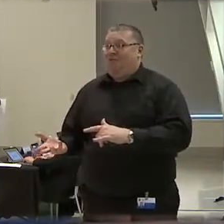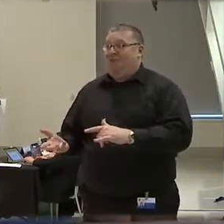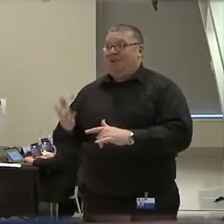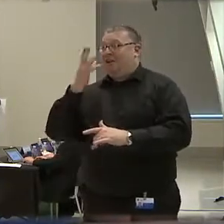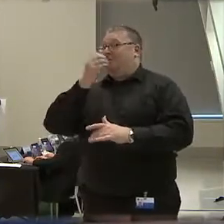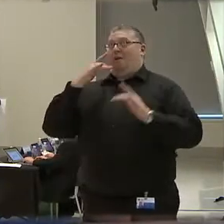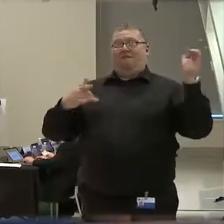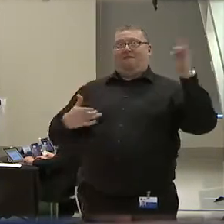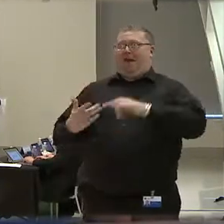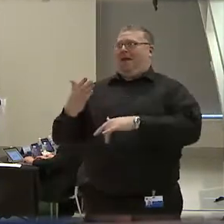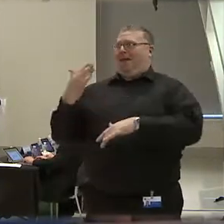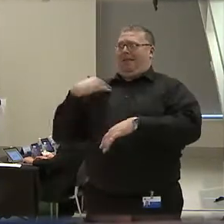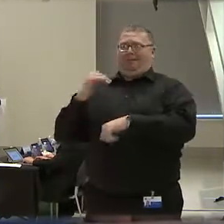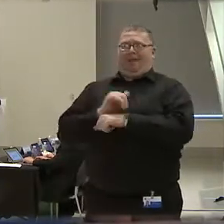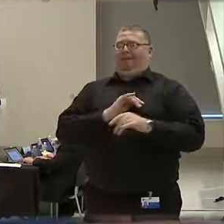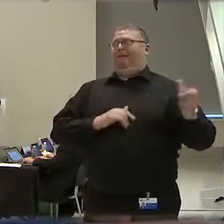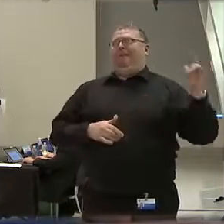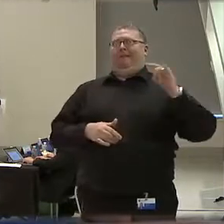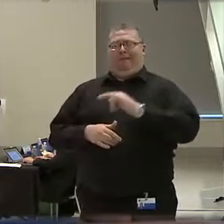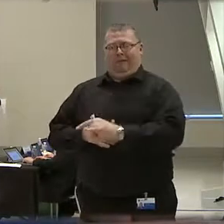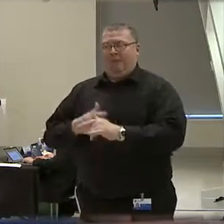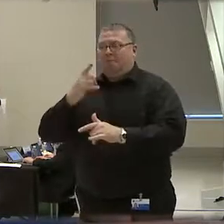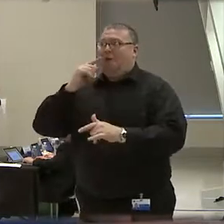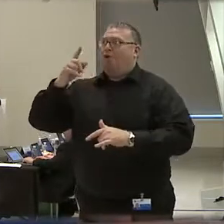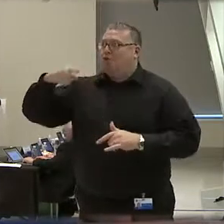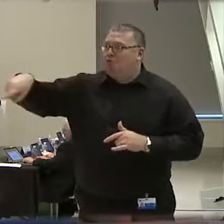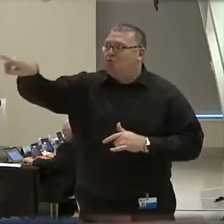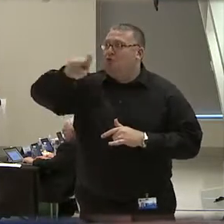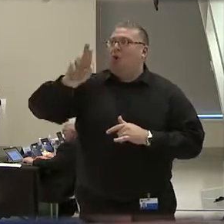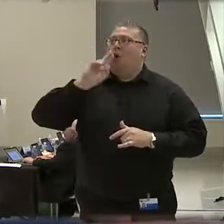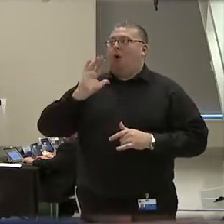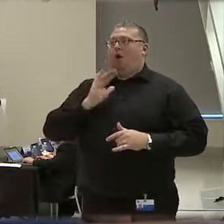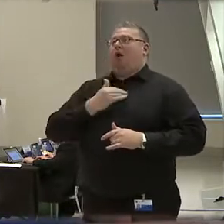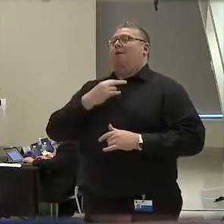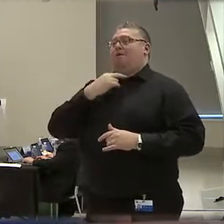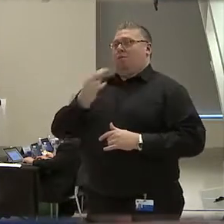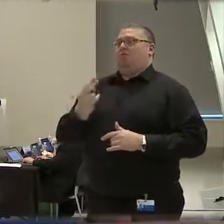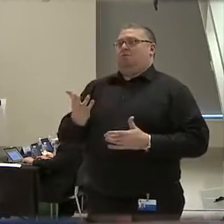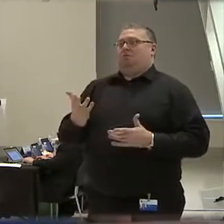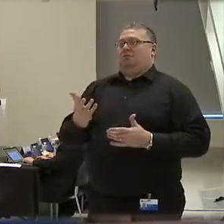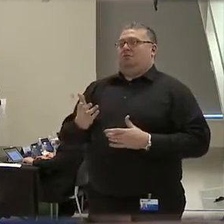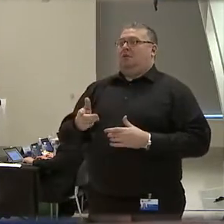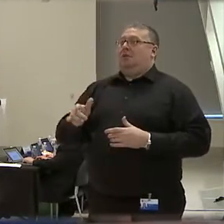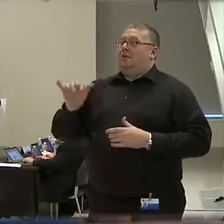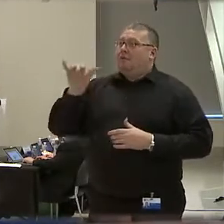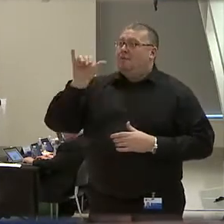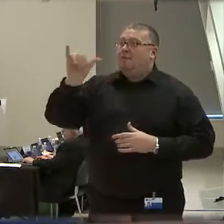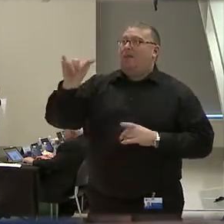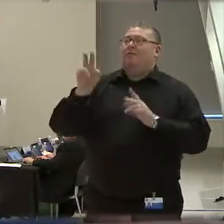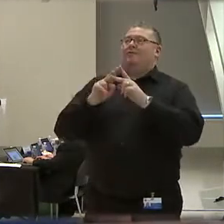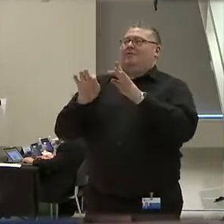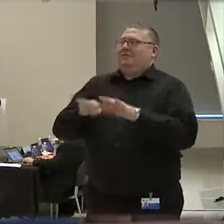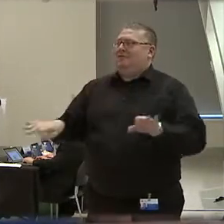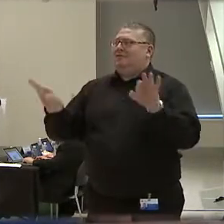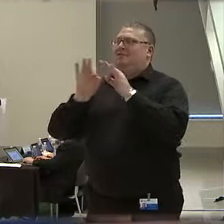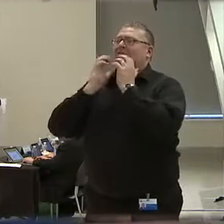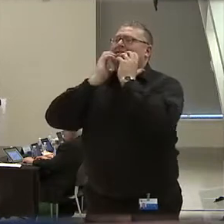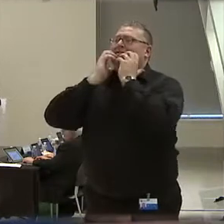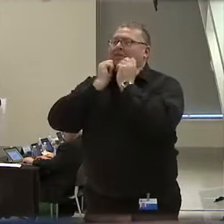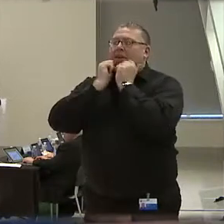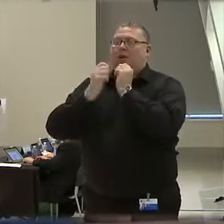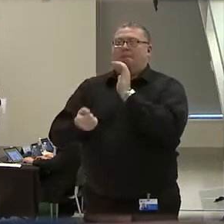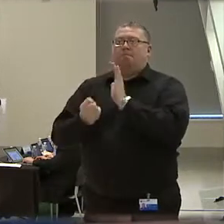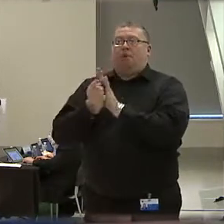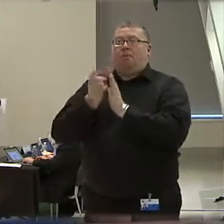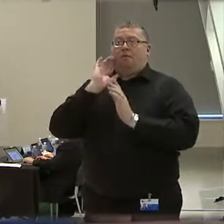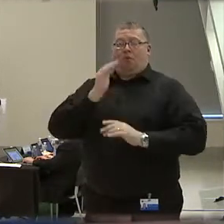late last night, because all of you are our voice. You know, this is a critical moment in